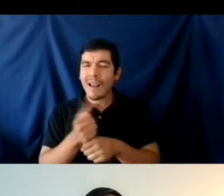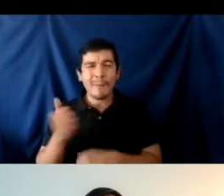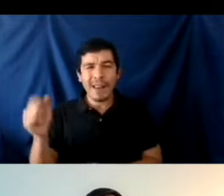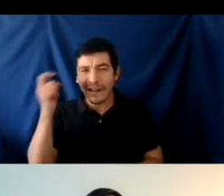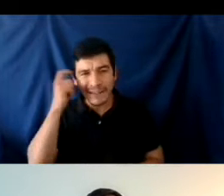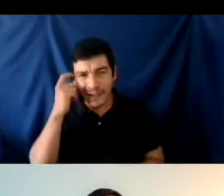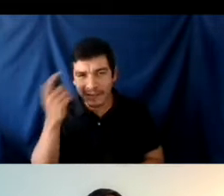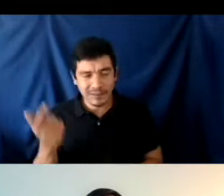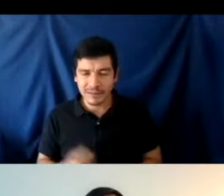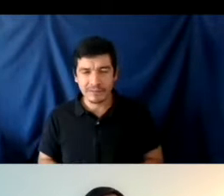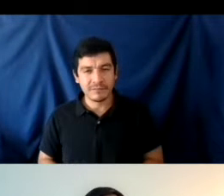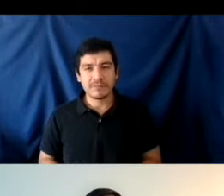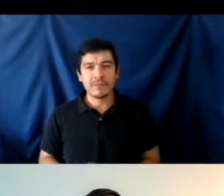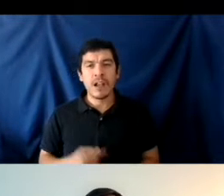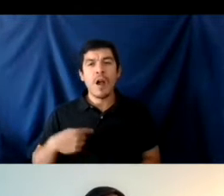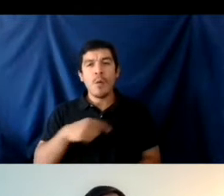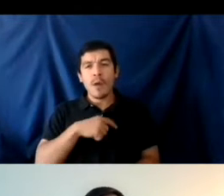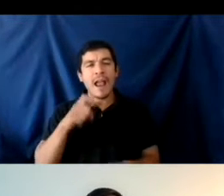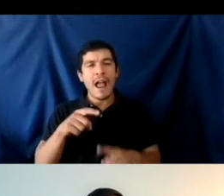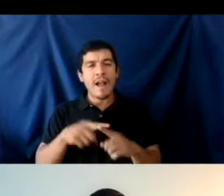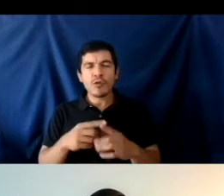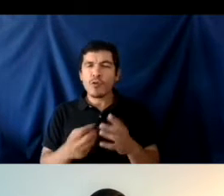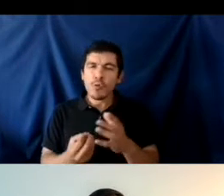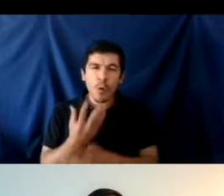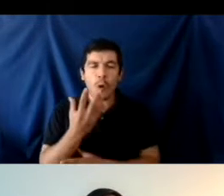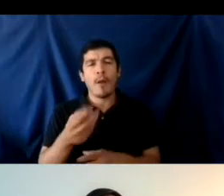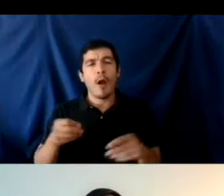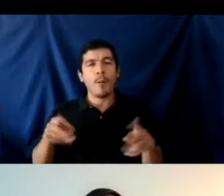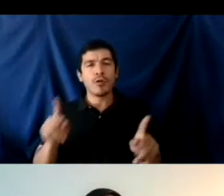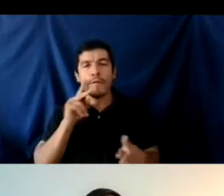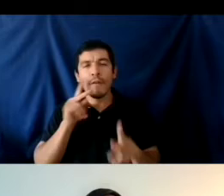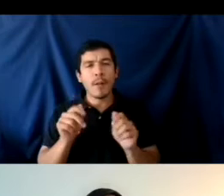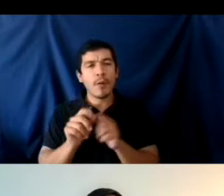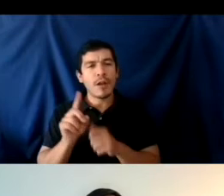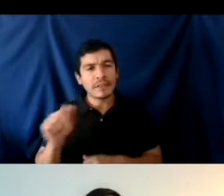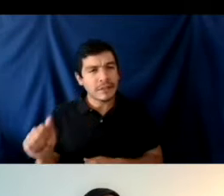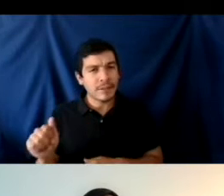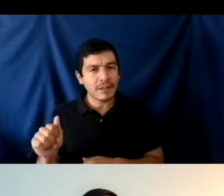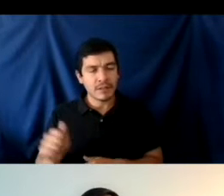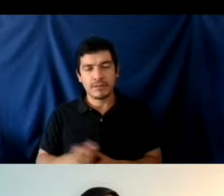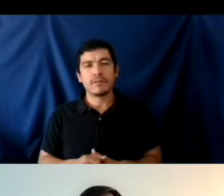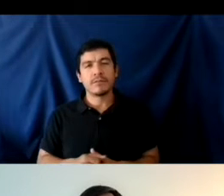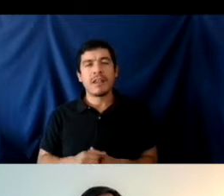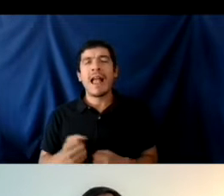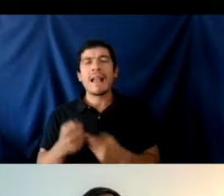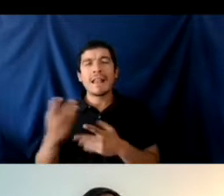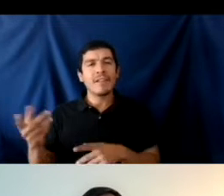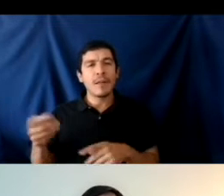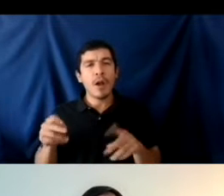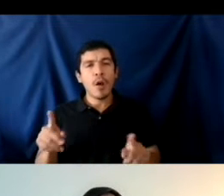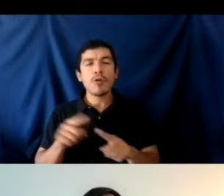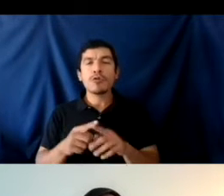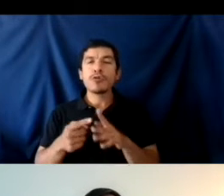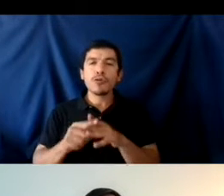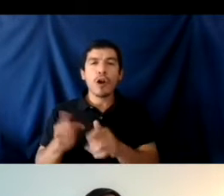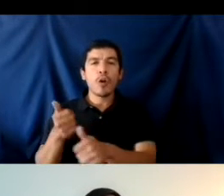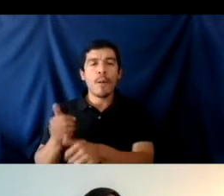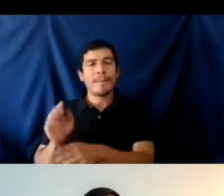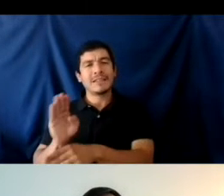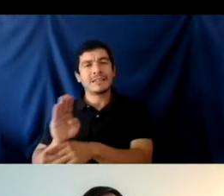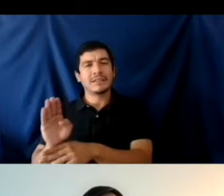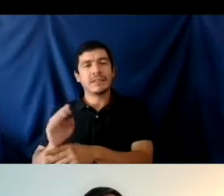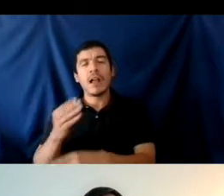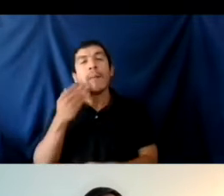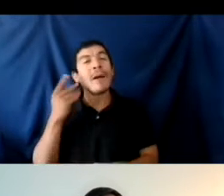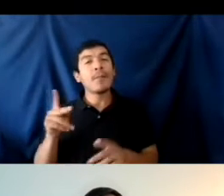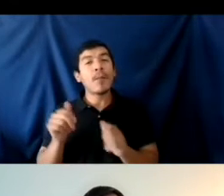sense. We've got to expand opportunities for people with disabilities. Give them the opportunity to start their own business, because